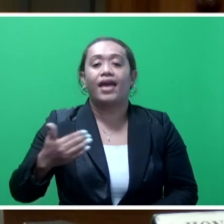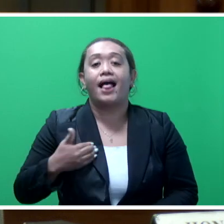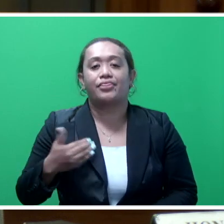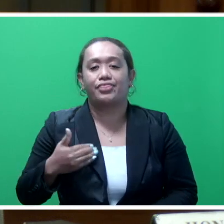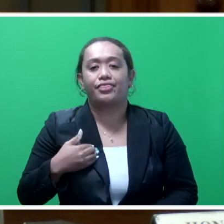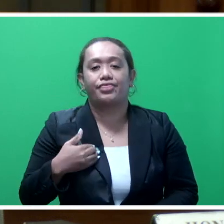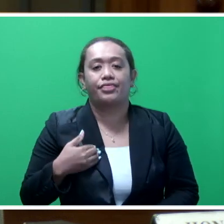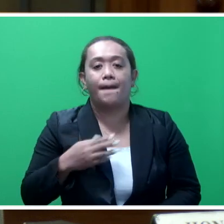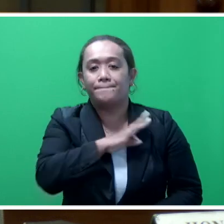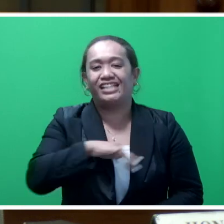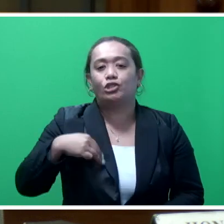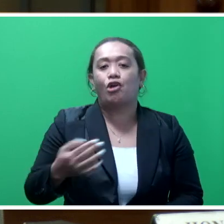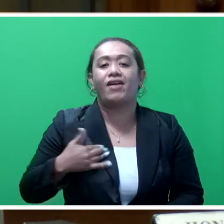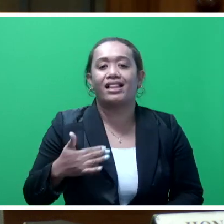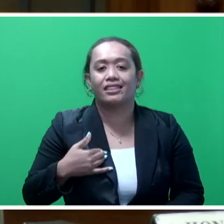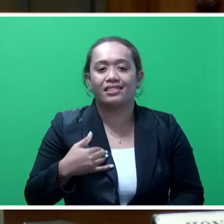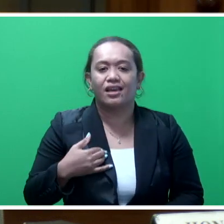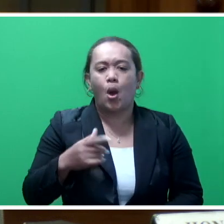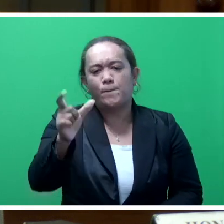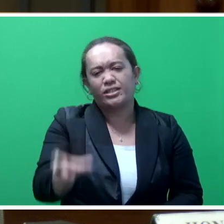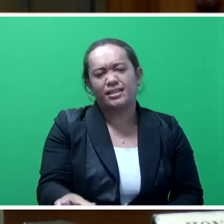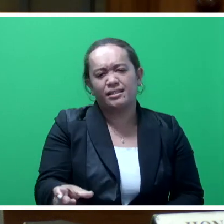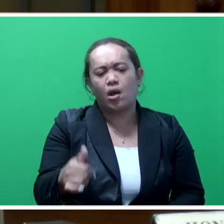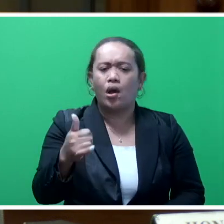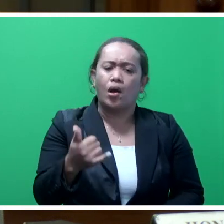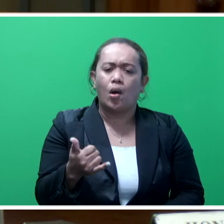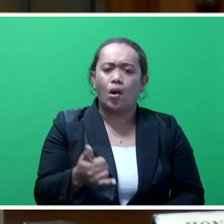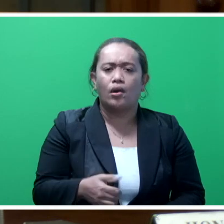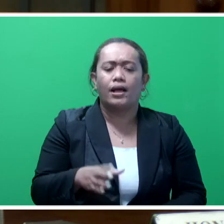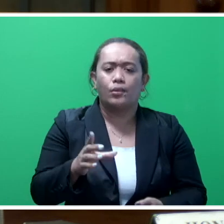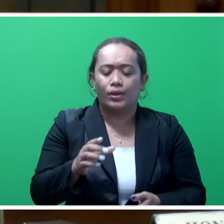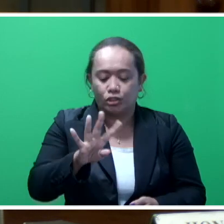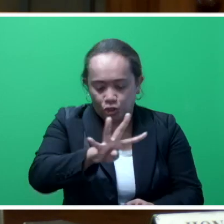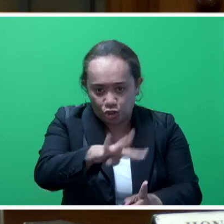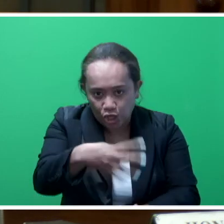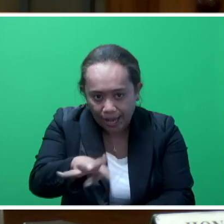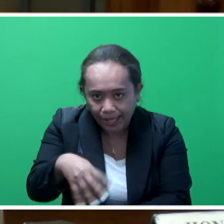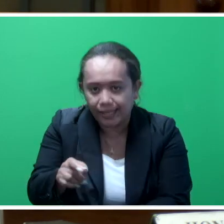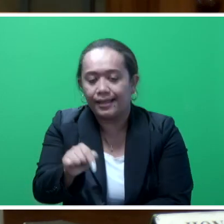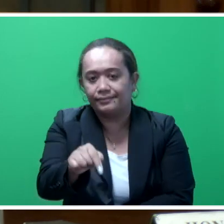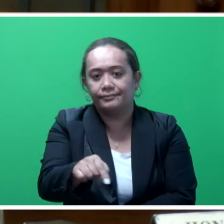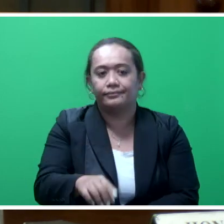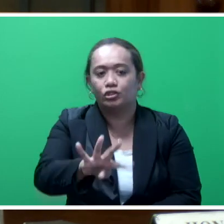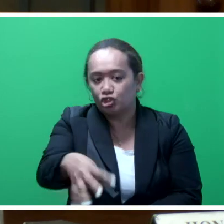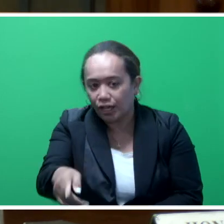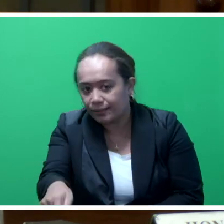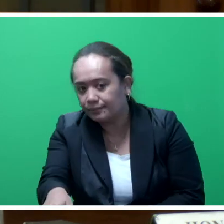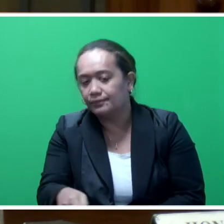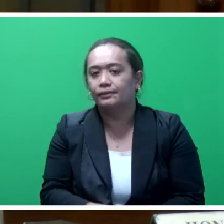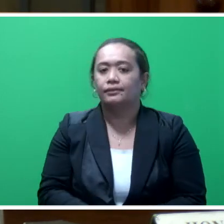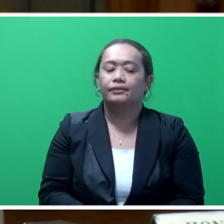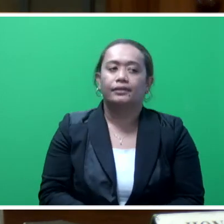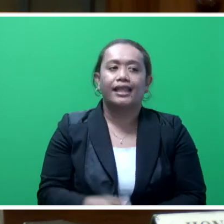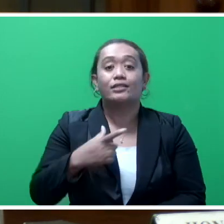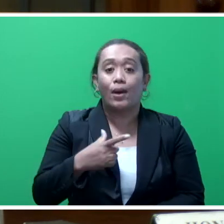then to whom we have the liability with? So, Mr. Speaker, we want to